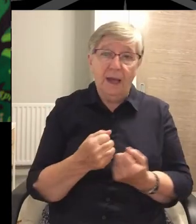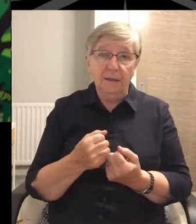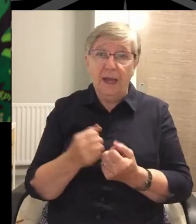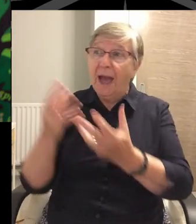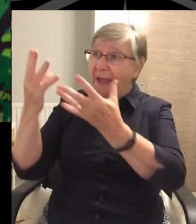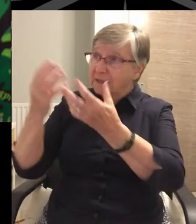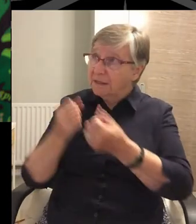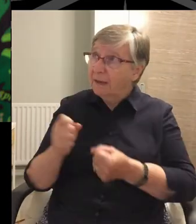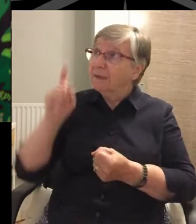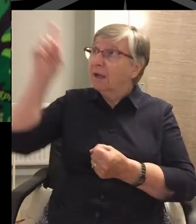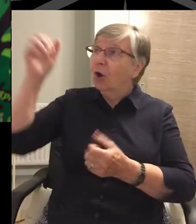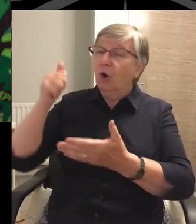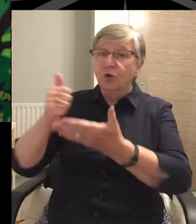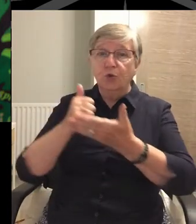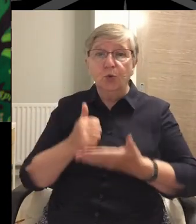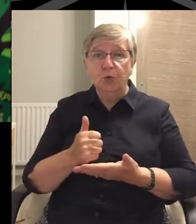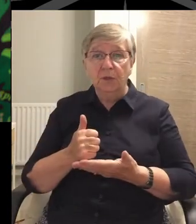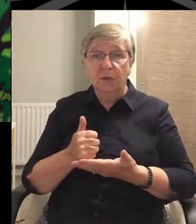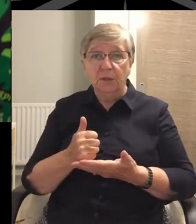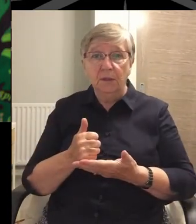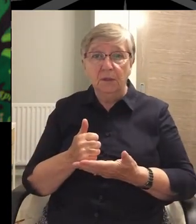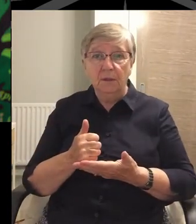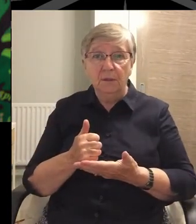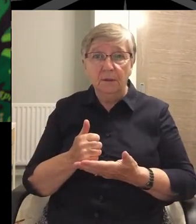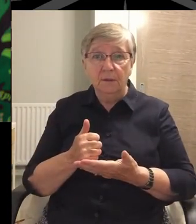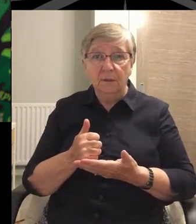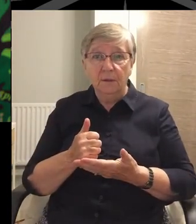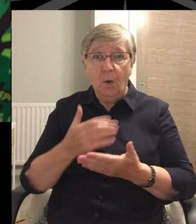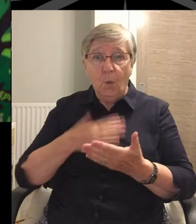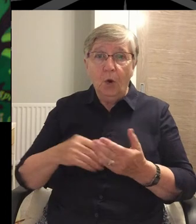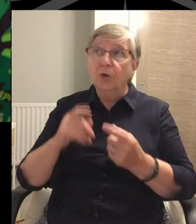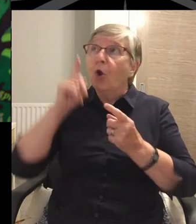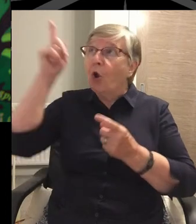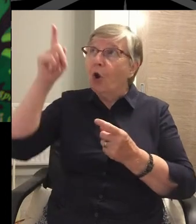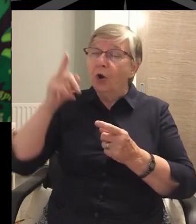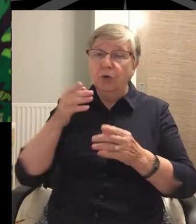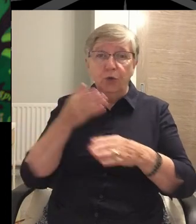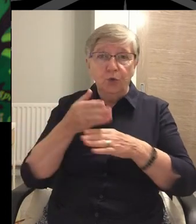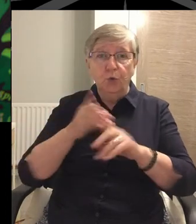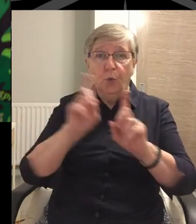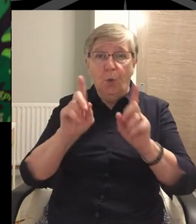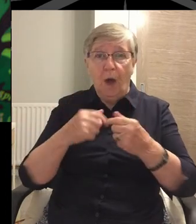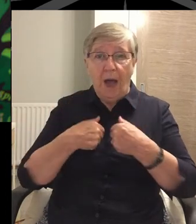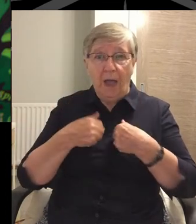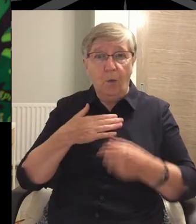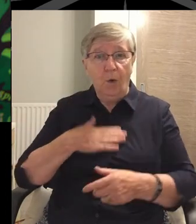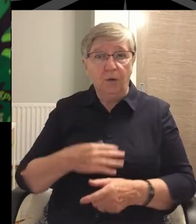your backs, presuming on his goodness, thinking that he should be dancing to our tune.